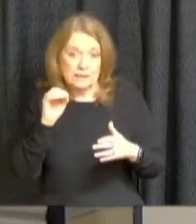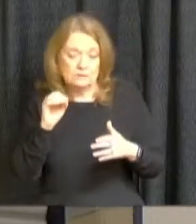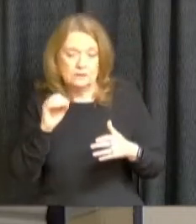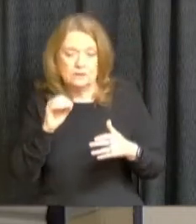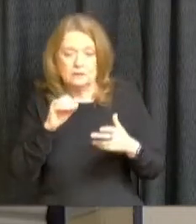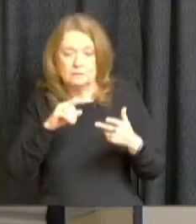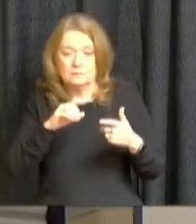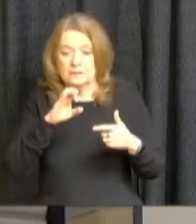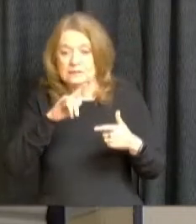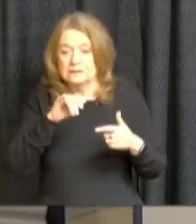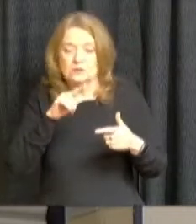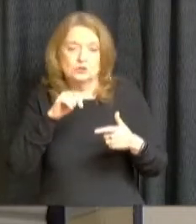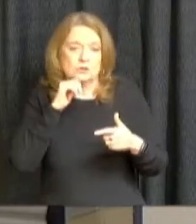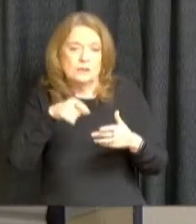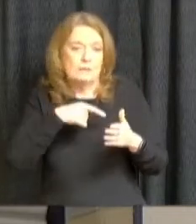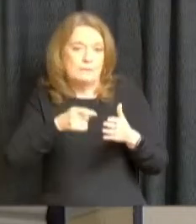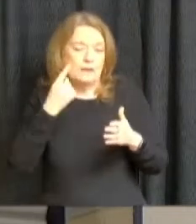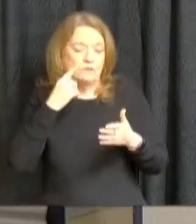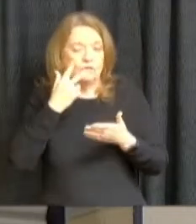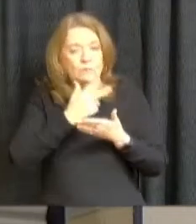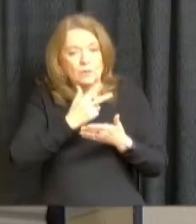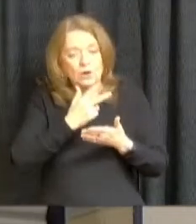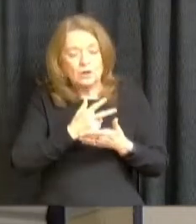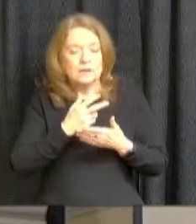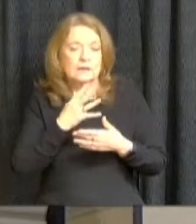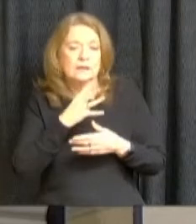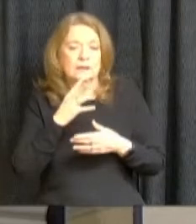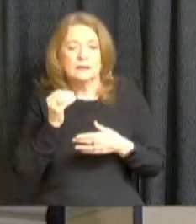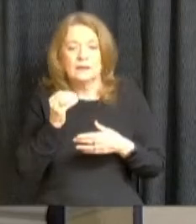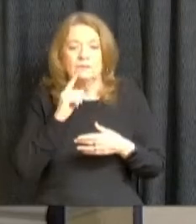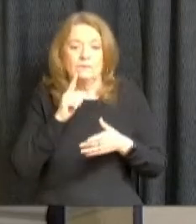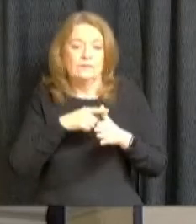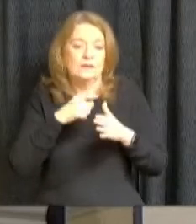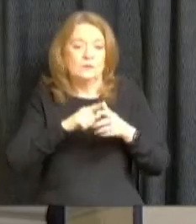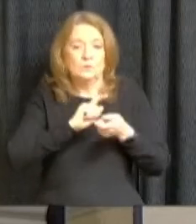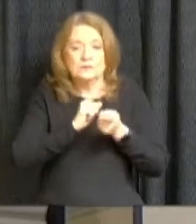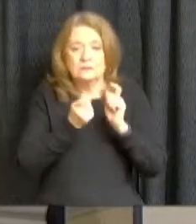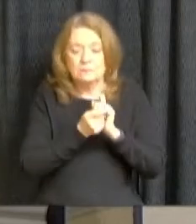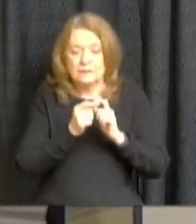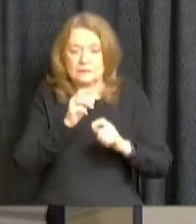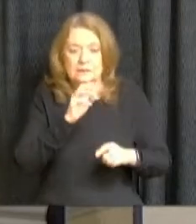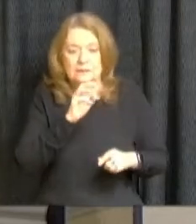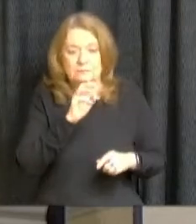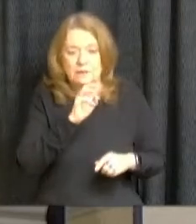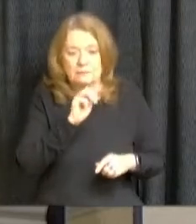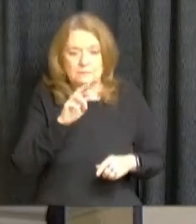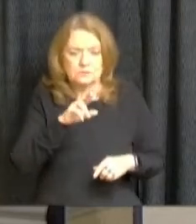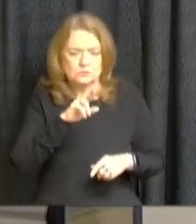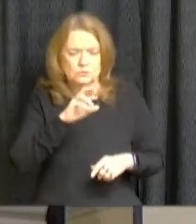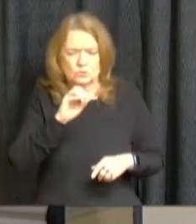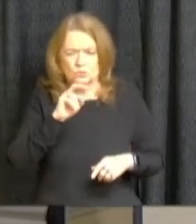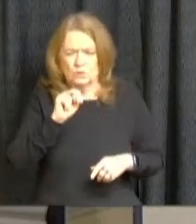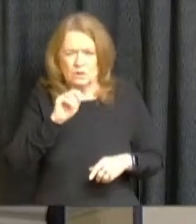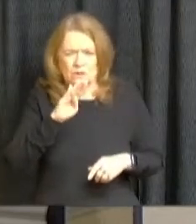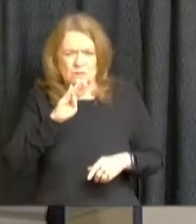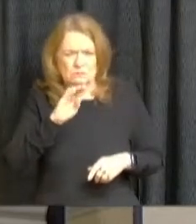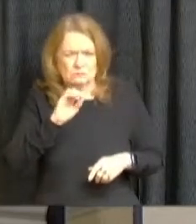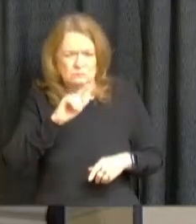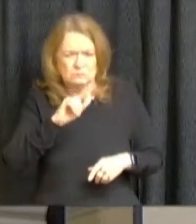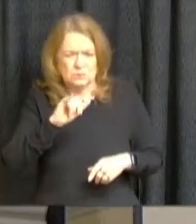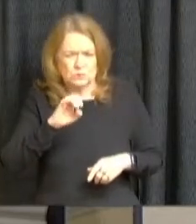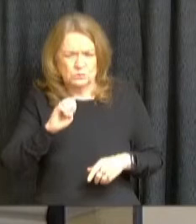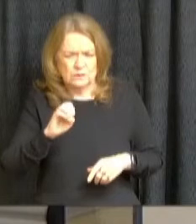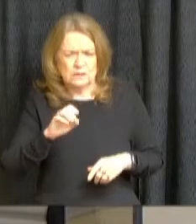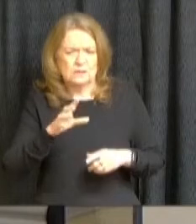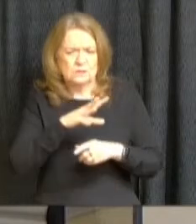should not pay for the parking. And then it was amended by Mr. Ryan Bowie to include city council members.